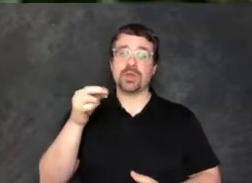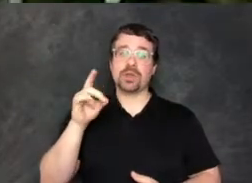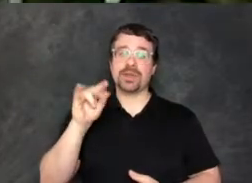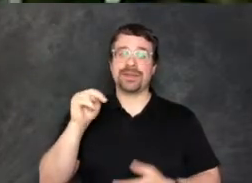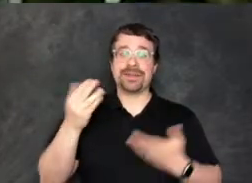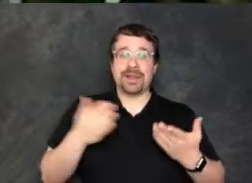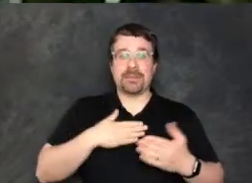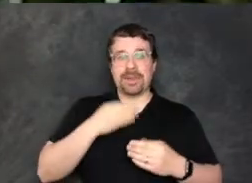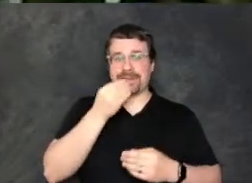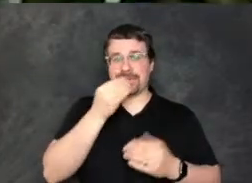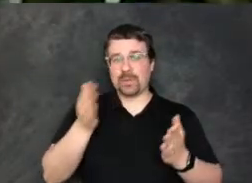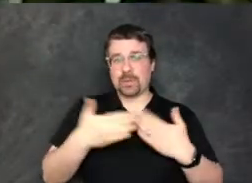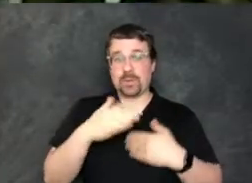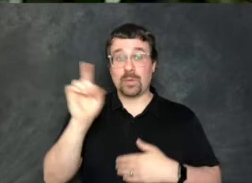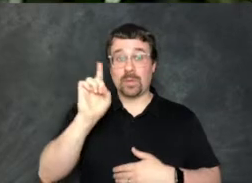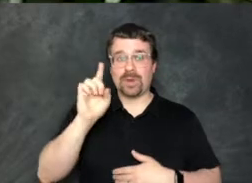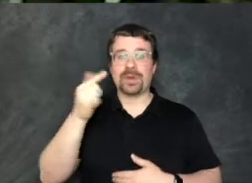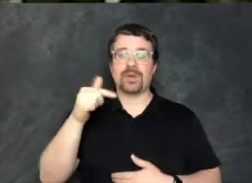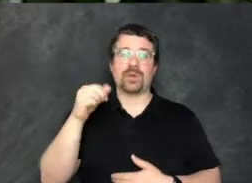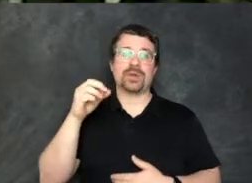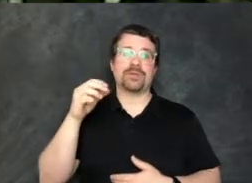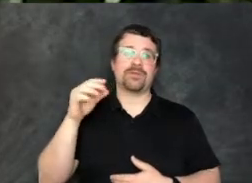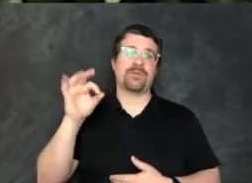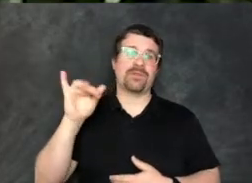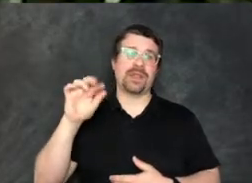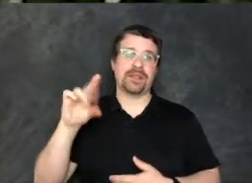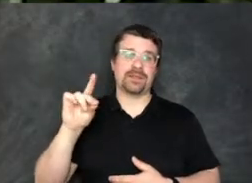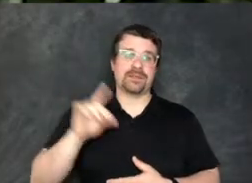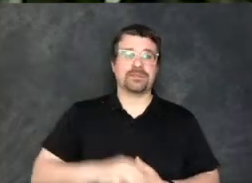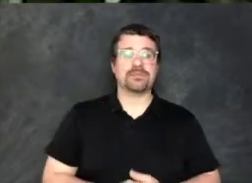I'm Cheryl Gooden. I'm coming to you from my dining room in Greenfield.